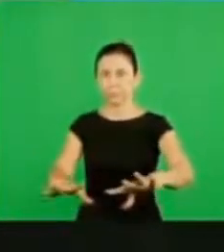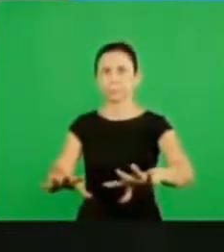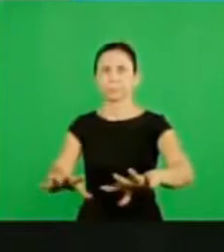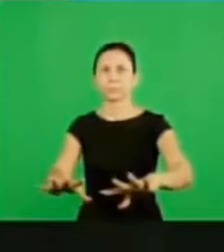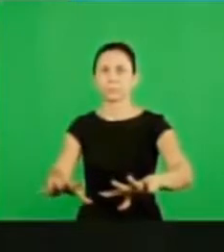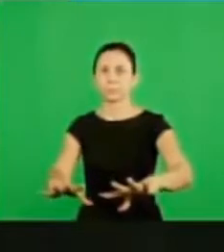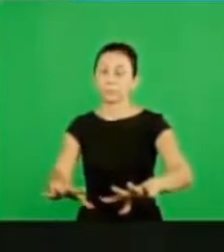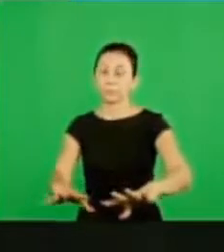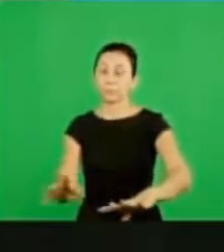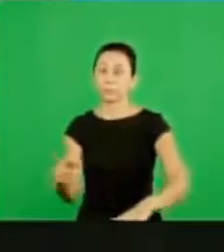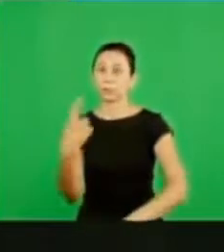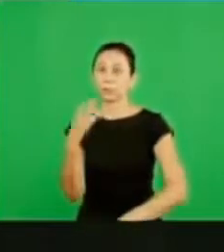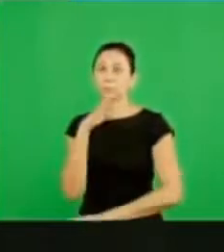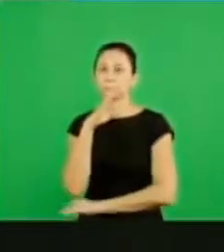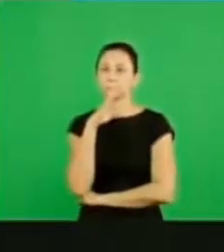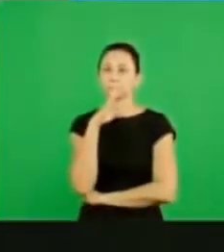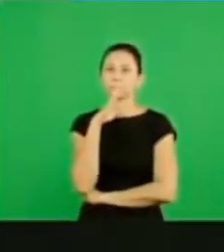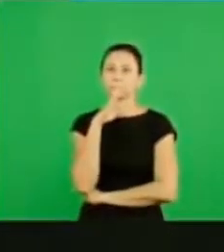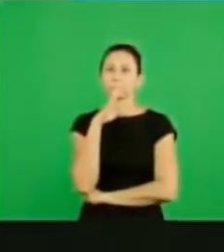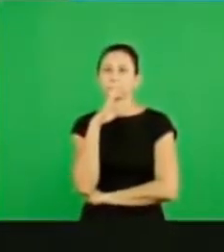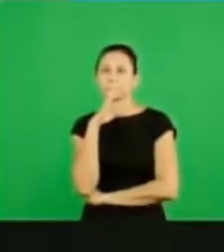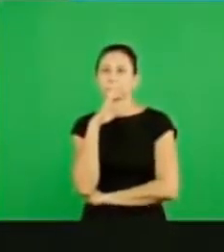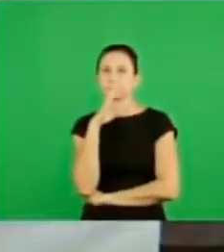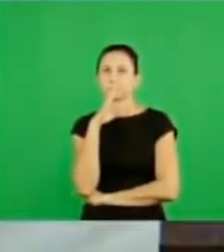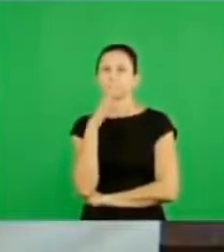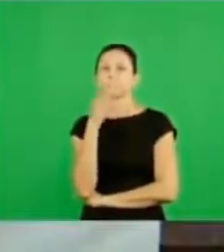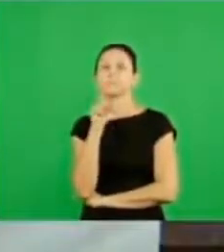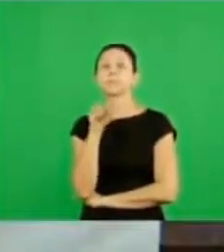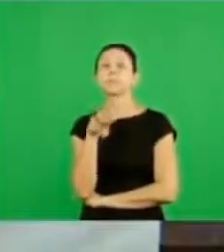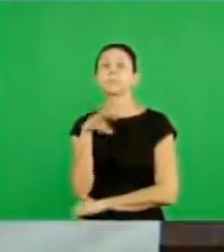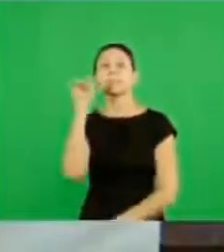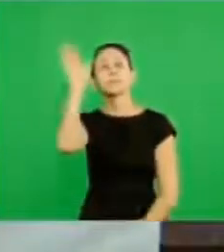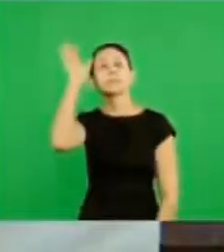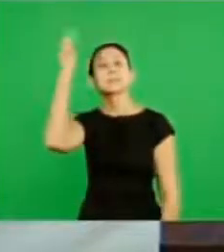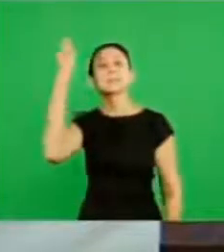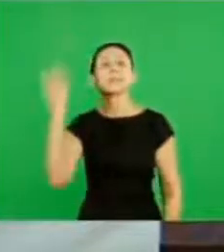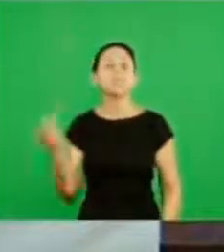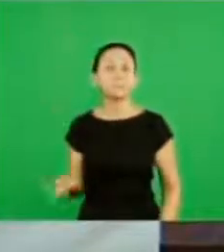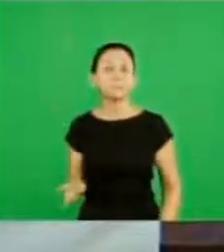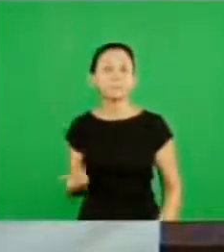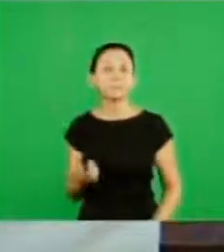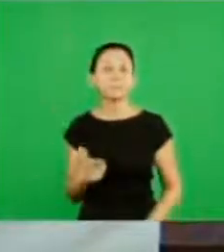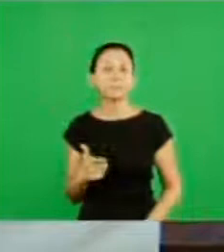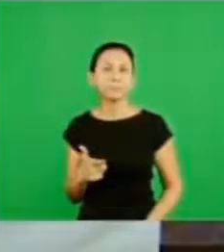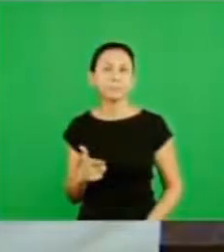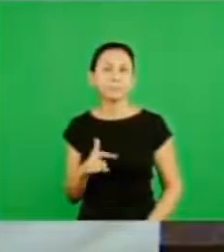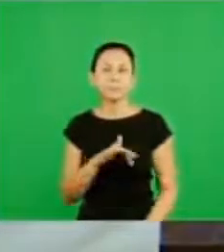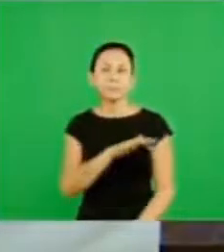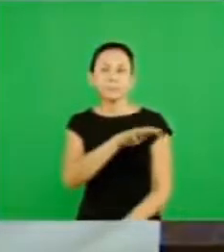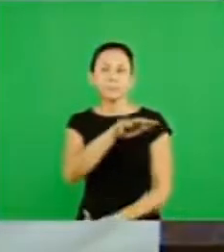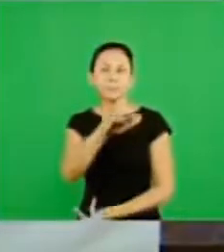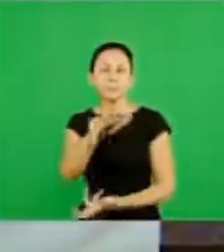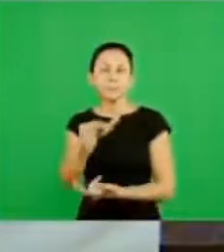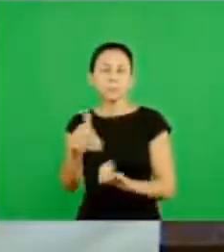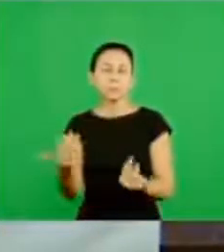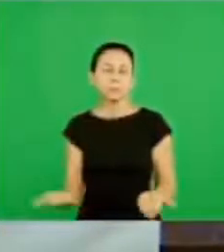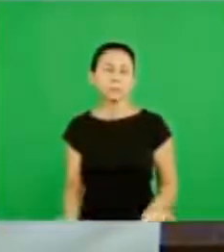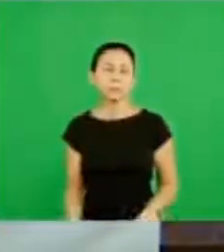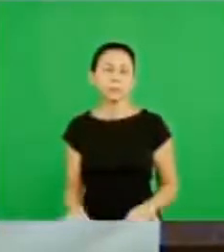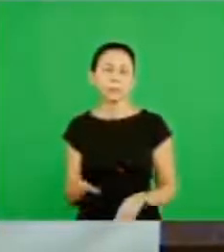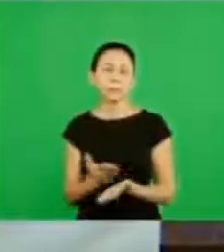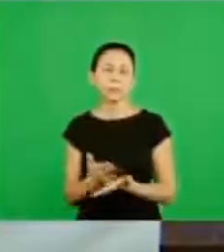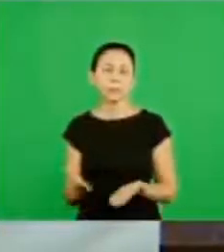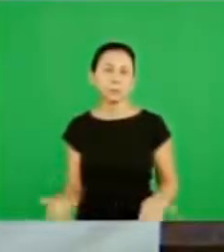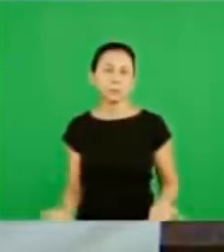And people are worried because of the spring waters, the underground spring waters are being affected. Is the UN going to resolve this? No, no one's going to resolve